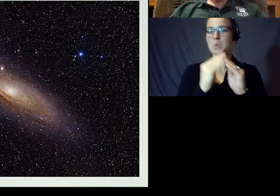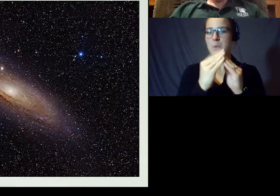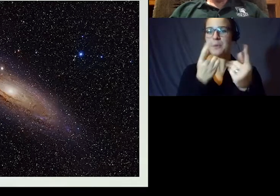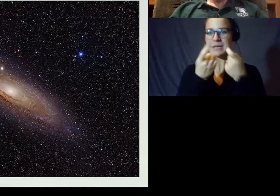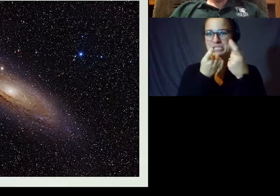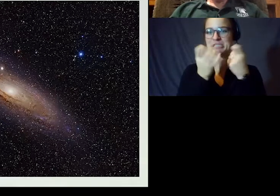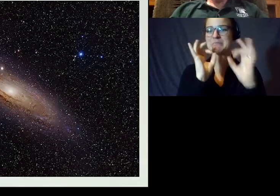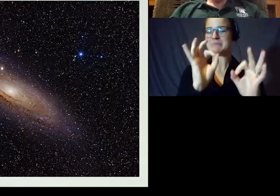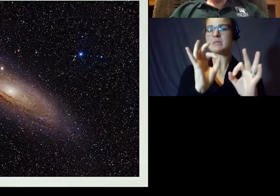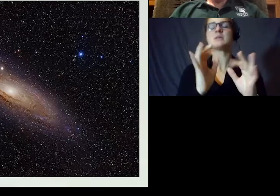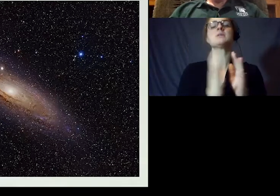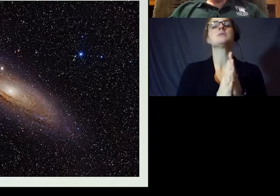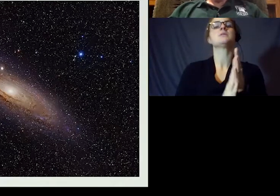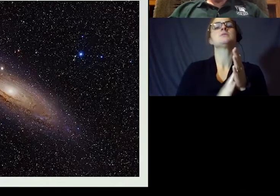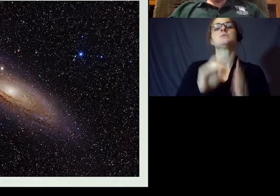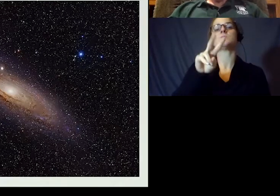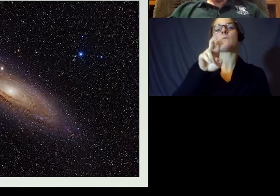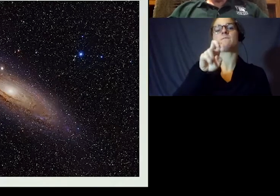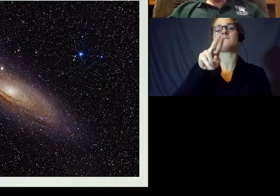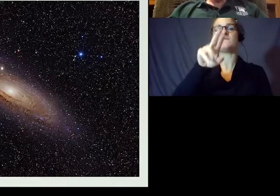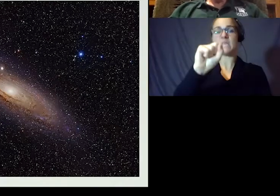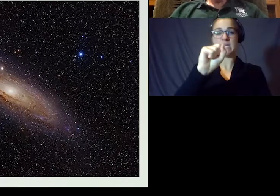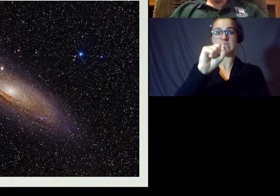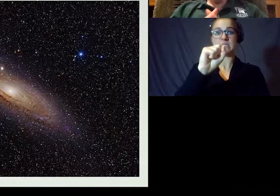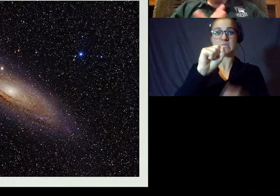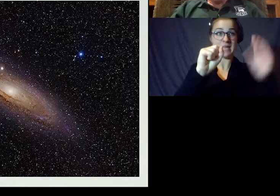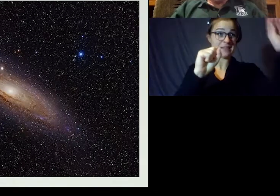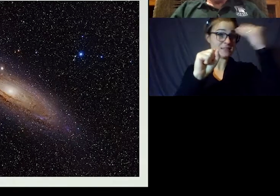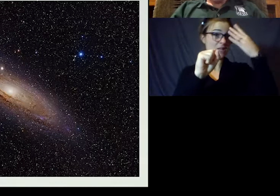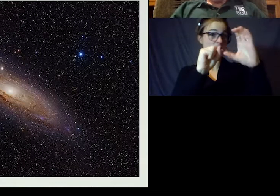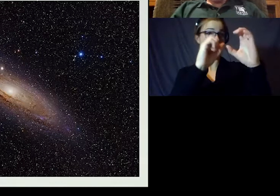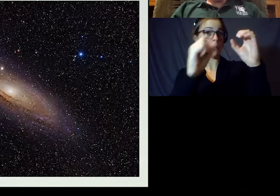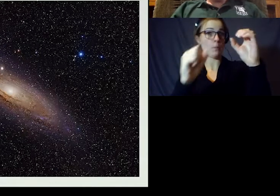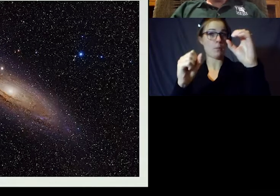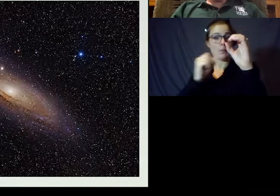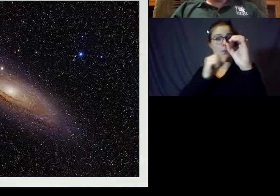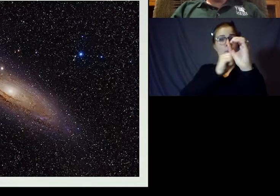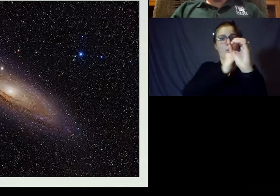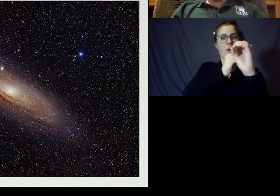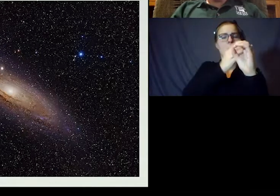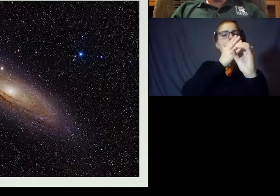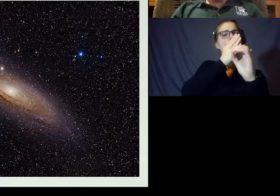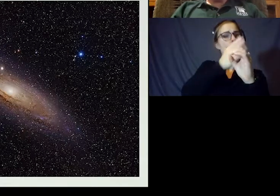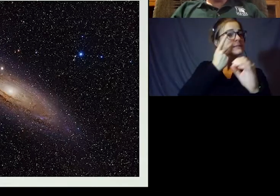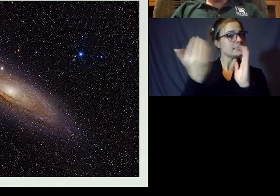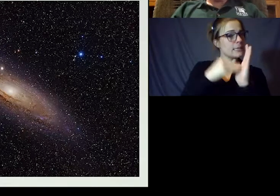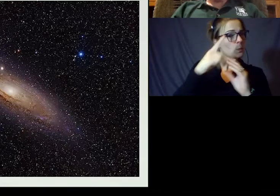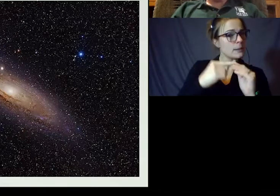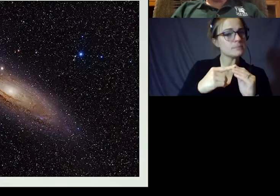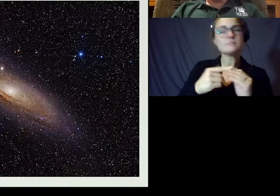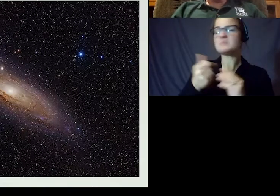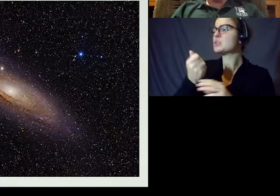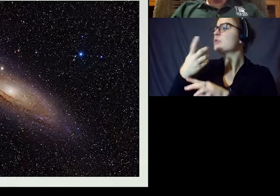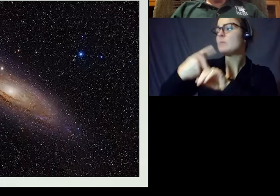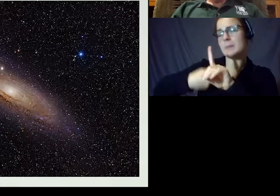pouring in. Once Venus goes behind the sun, how long until we see it at night again? It'll be a couple of months. Venus is